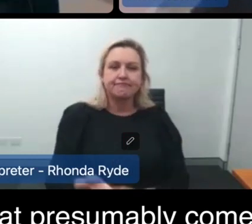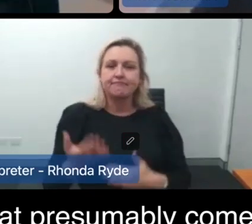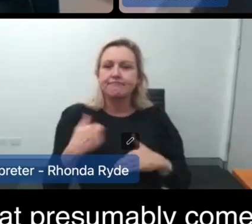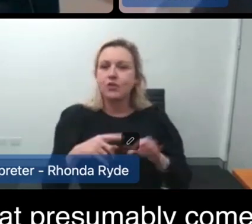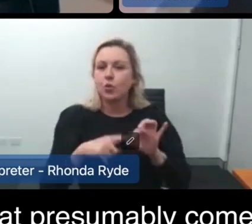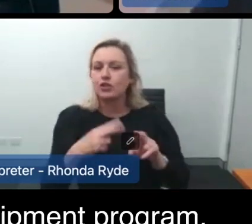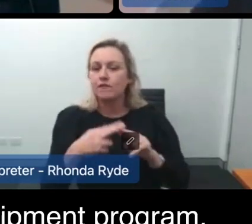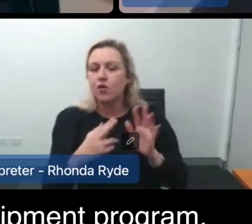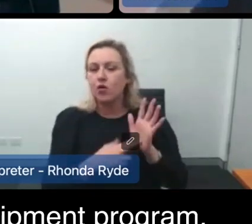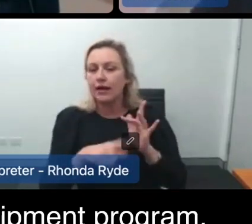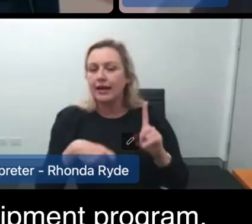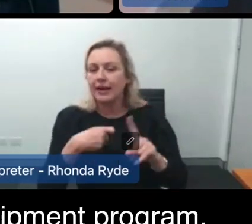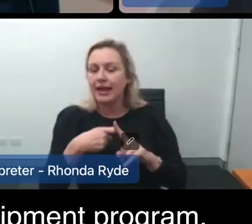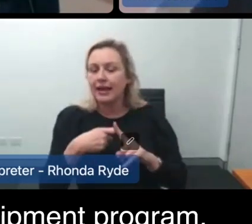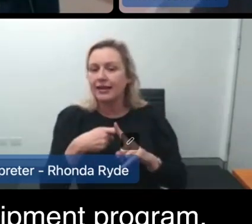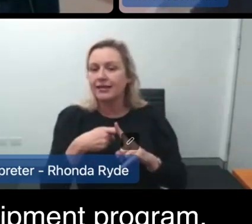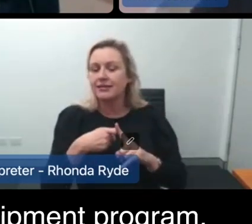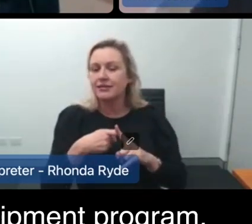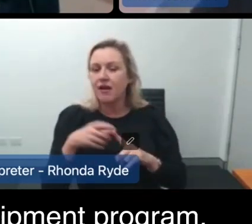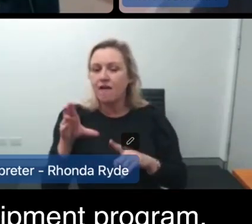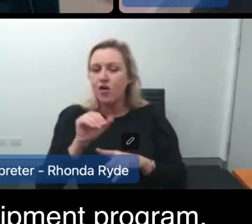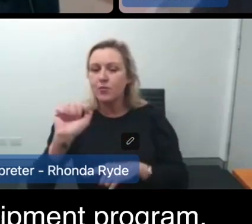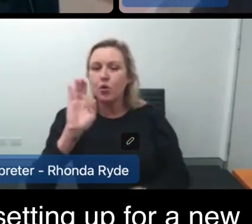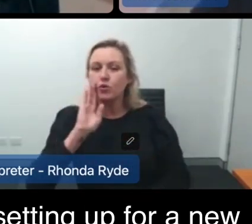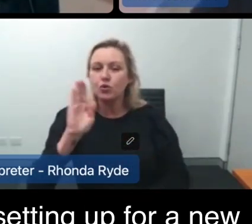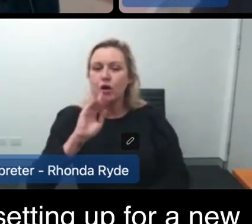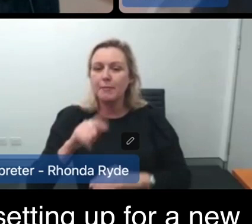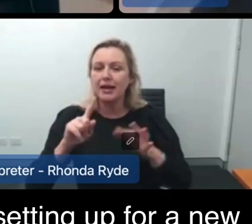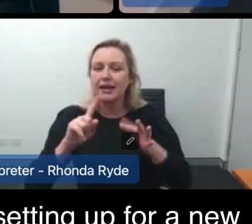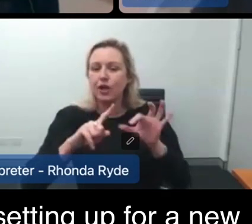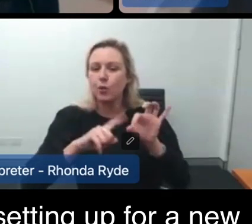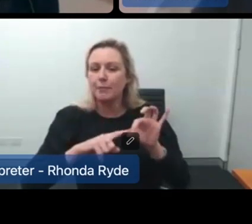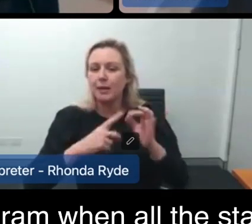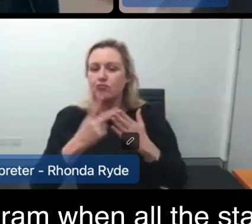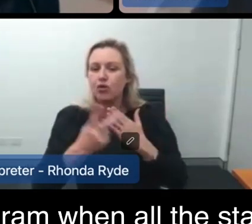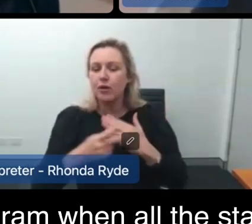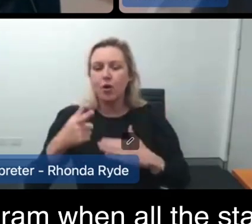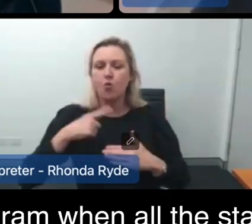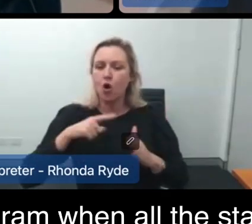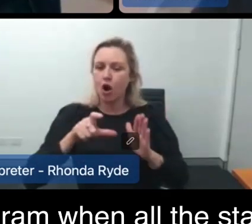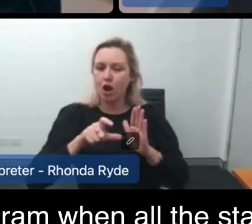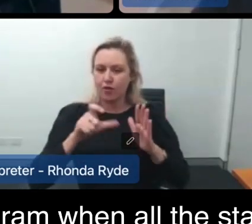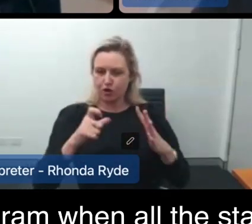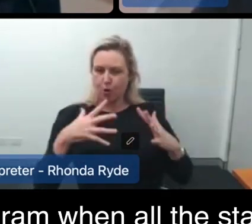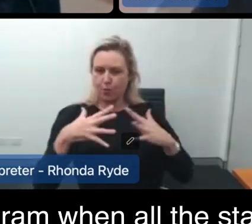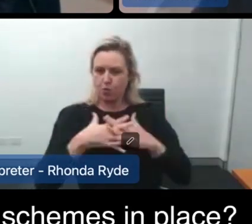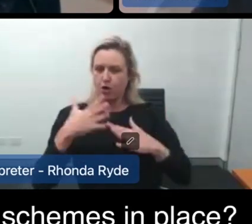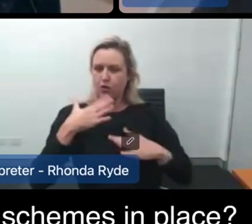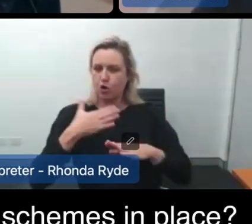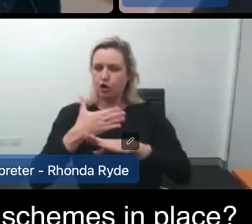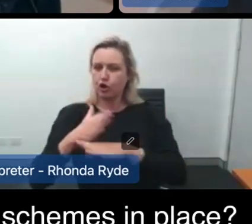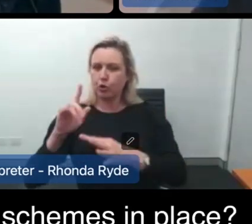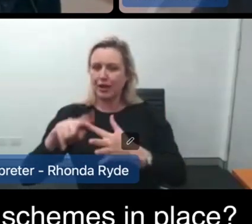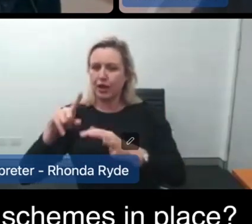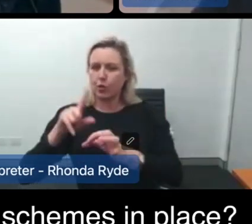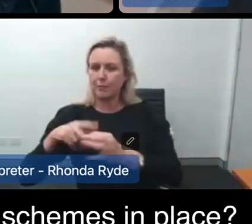that presumably comes out of your talk about the equipment program. Why is the Commonwealth setting up for a new equipment purchase and loan program when all the states and